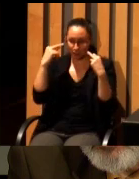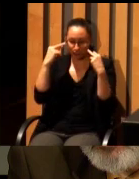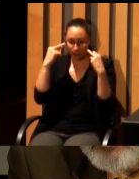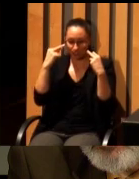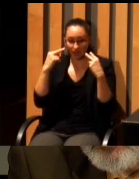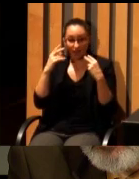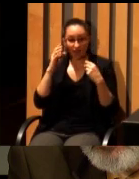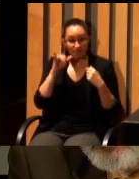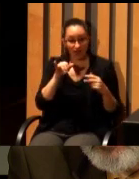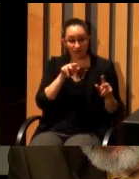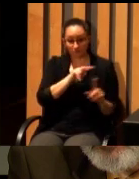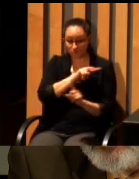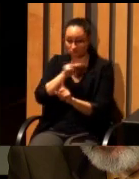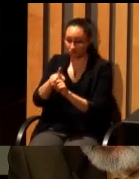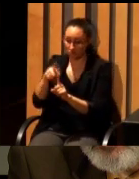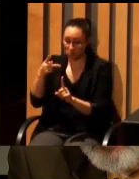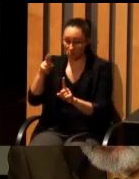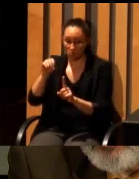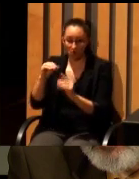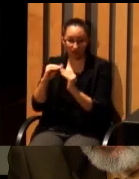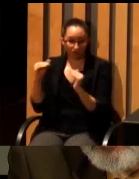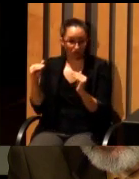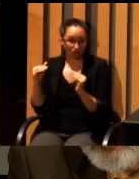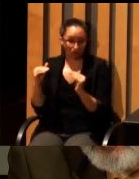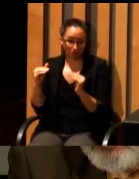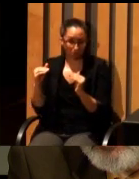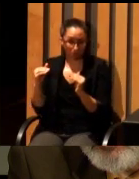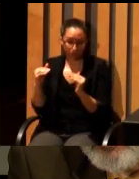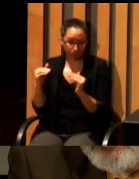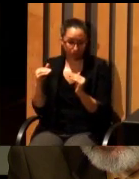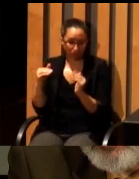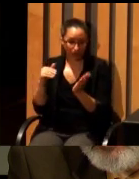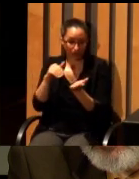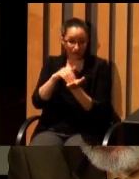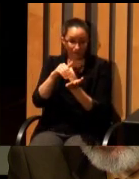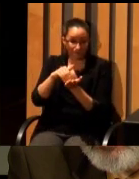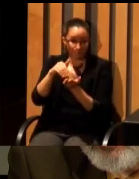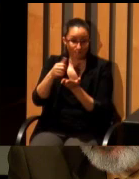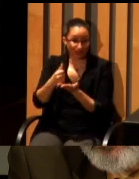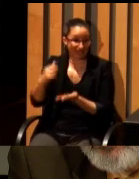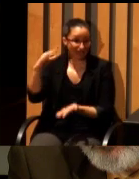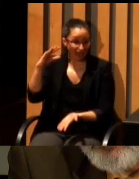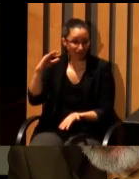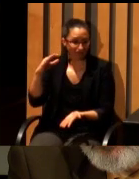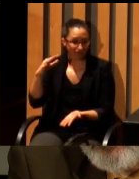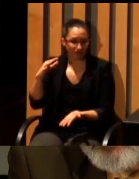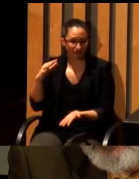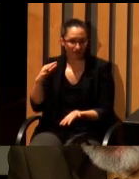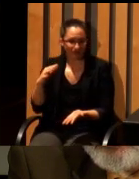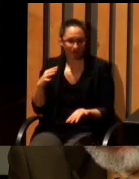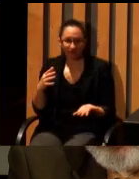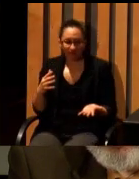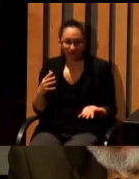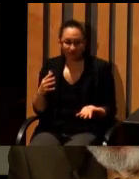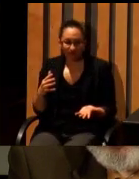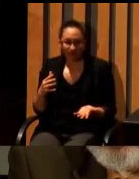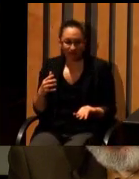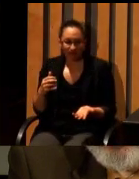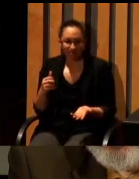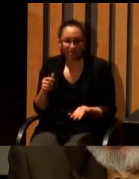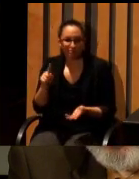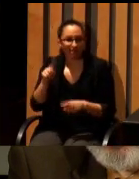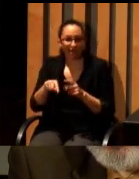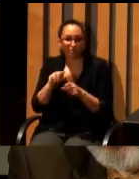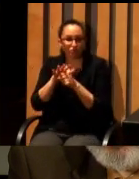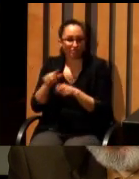very well at the pro level. Billionaires are not accustomed to hearing what they don't want to hear or doing what they don't want to